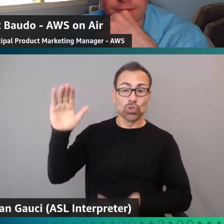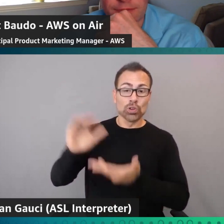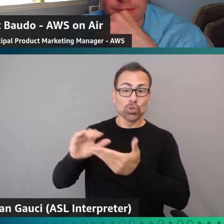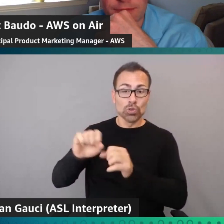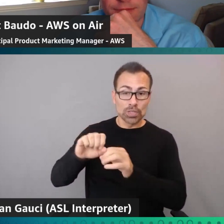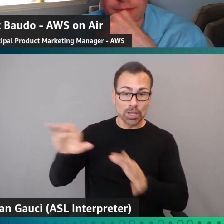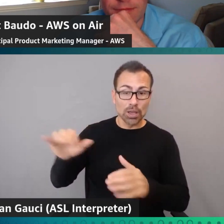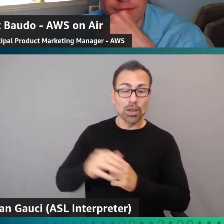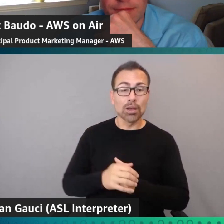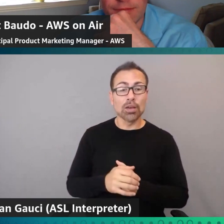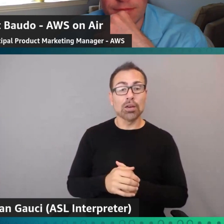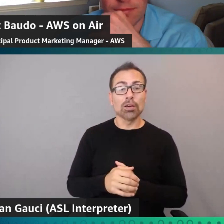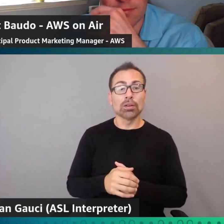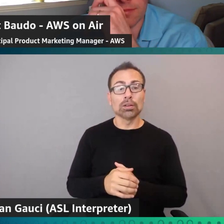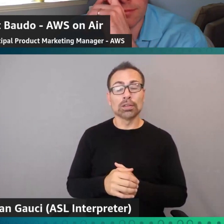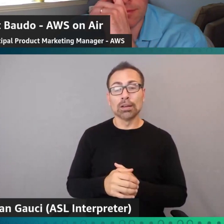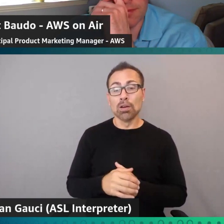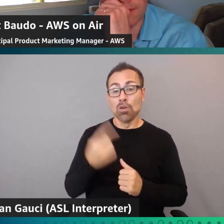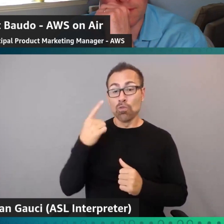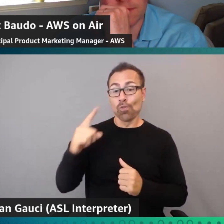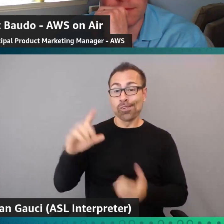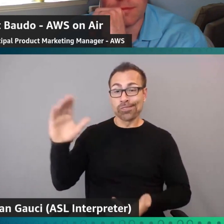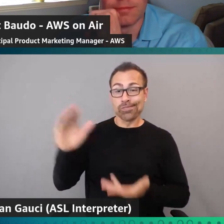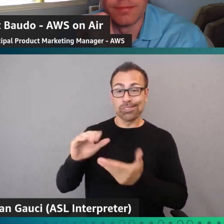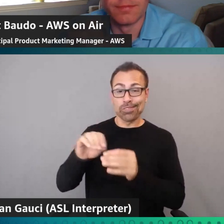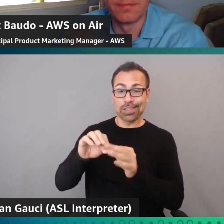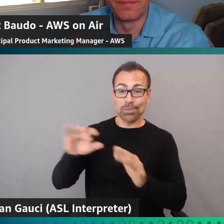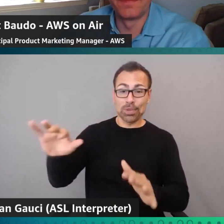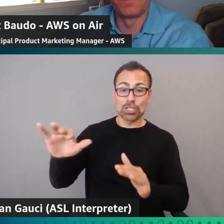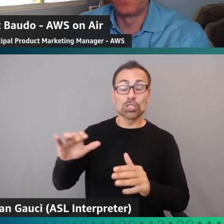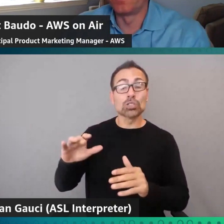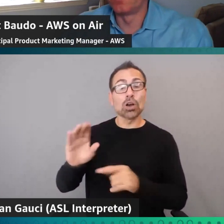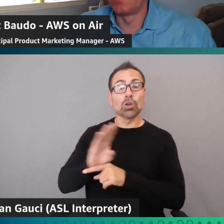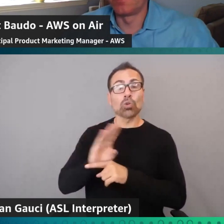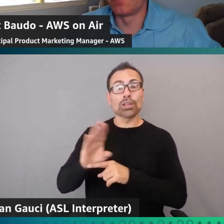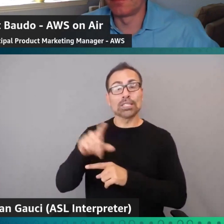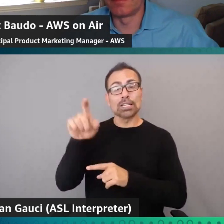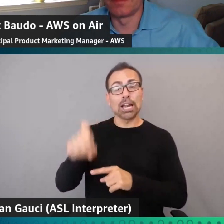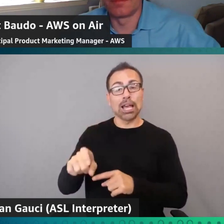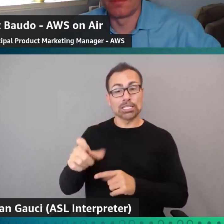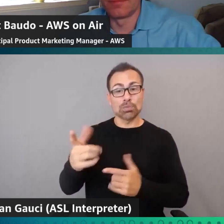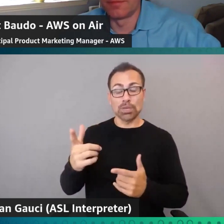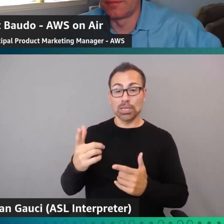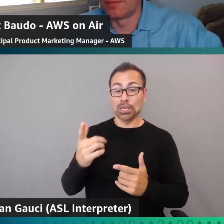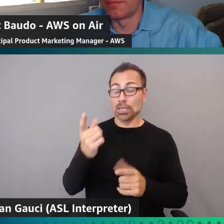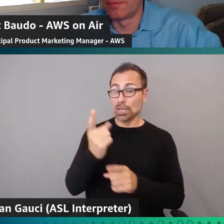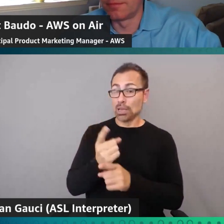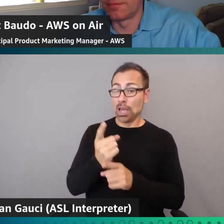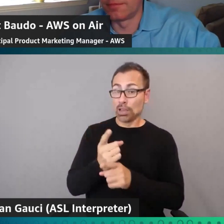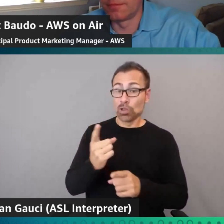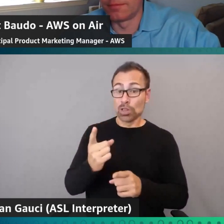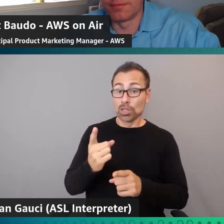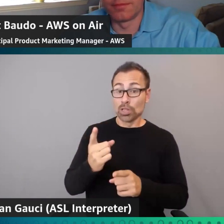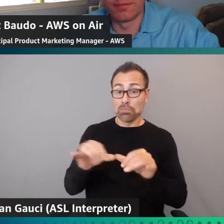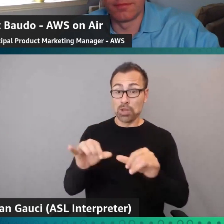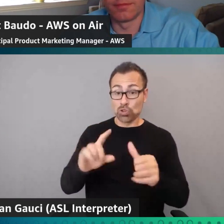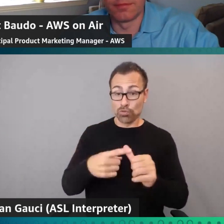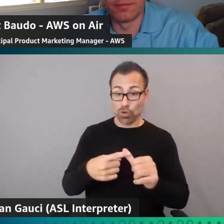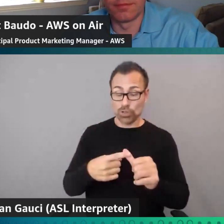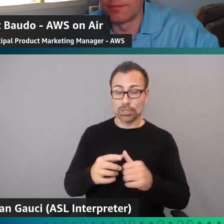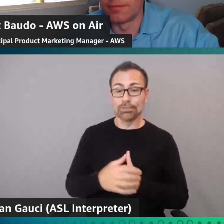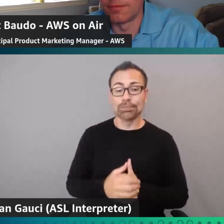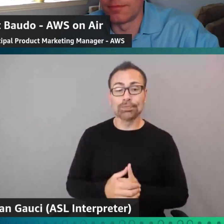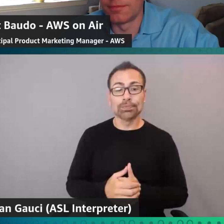In order to reduce emissions, an organization has to be able to accurately measure their emissions in first place.